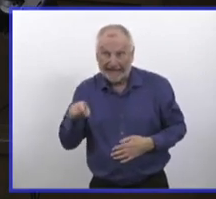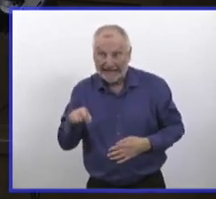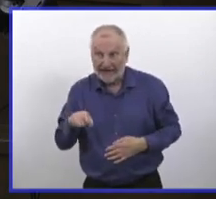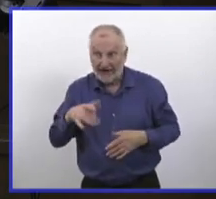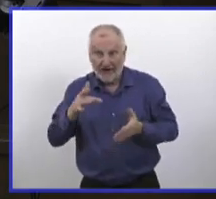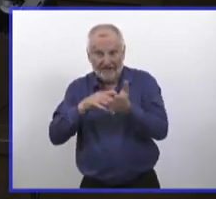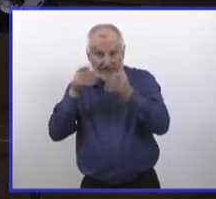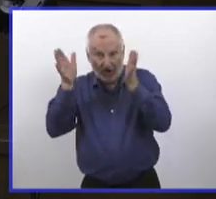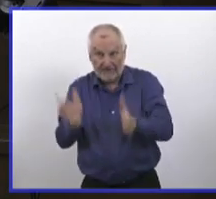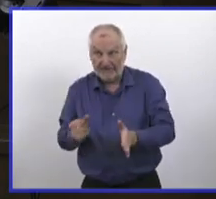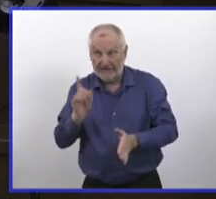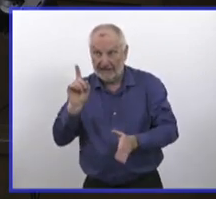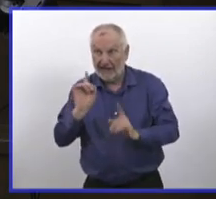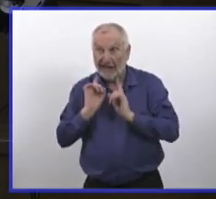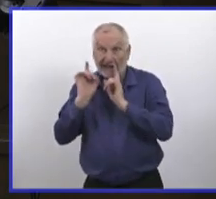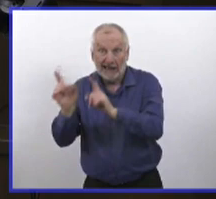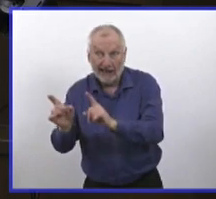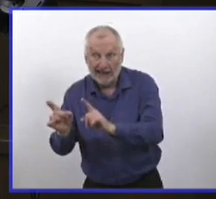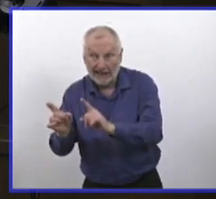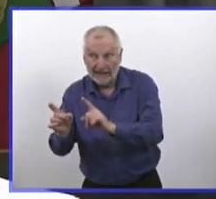doctor, say like a note or something?